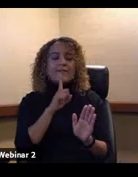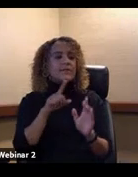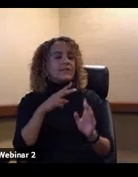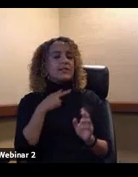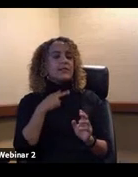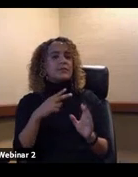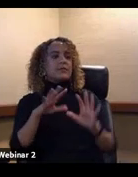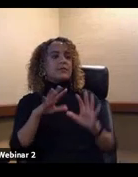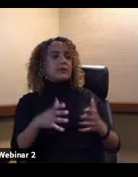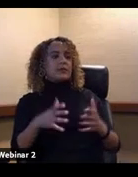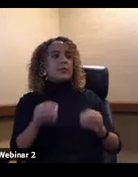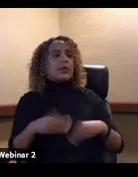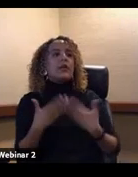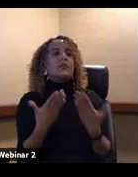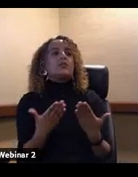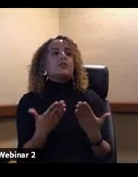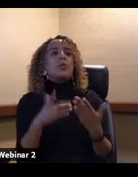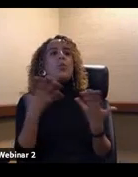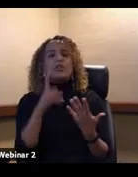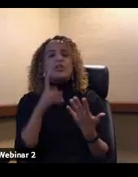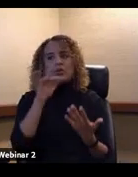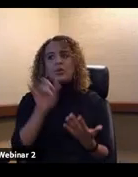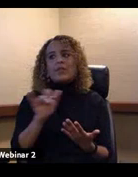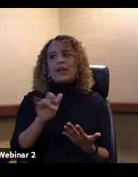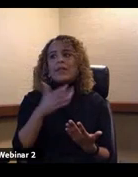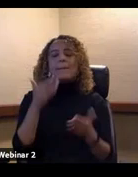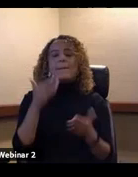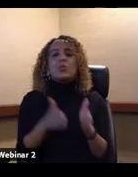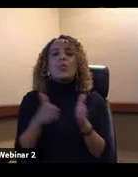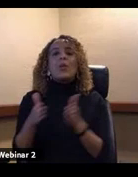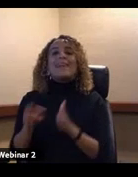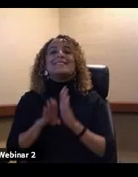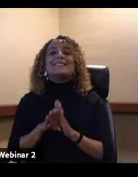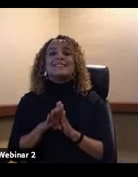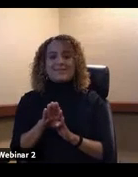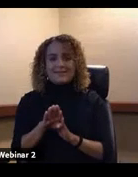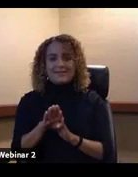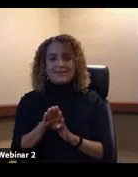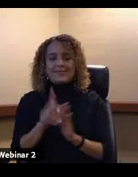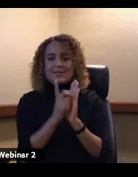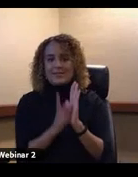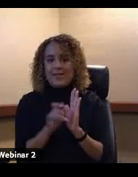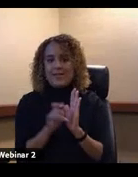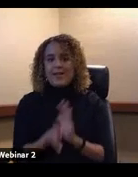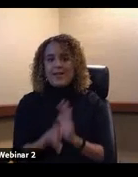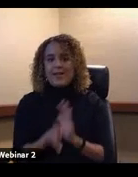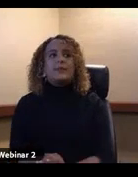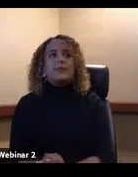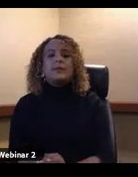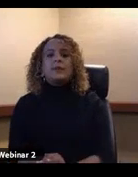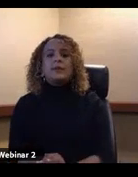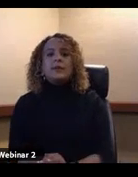to develop a new hotline and work with members of the community on what that should look like and the best way to design it. Another example of Purpose Area